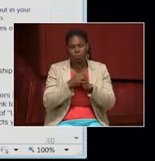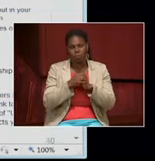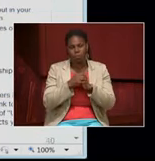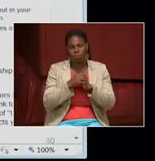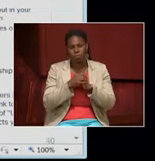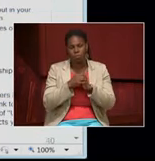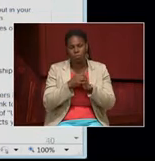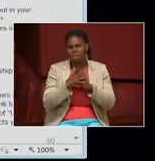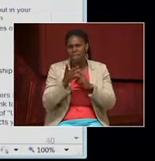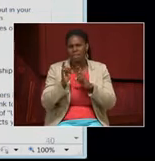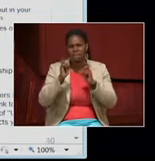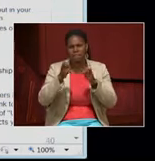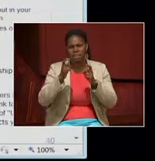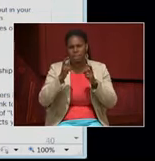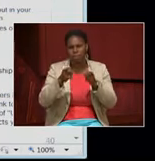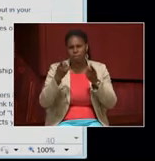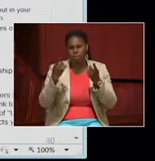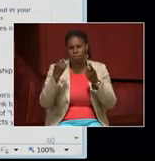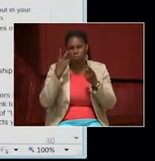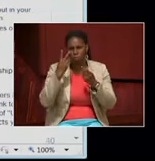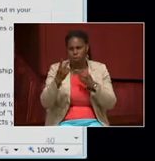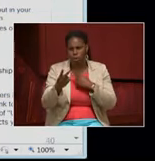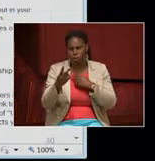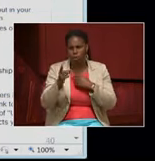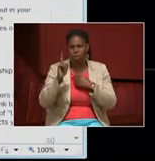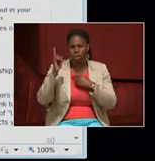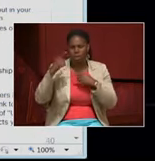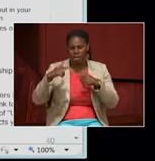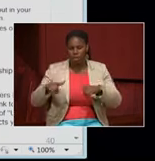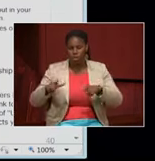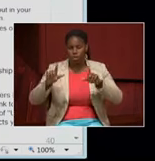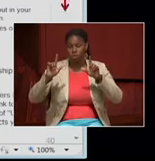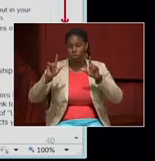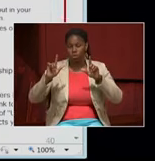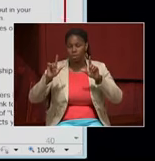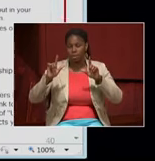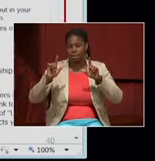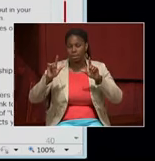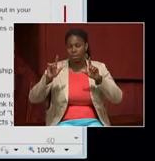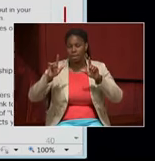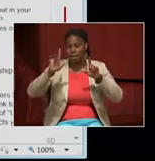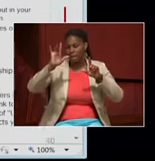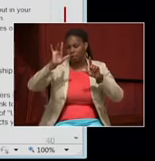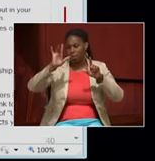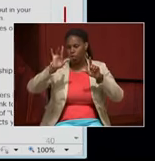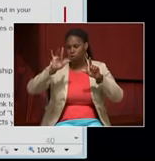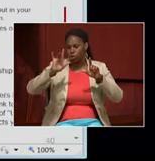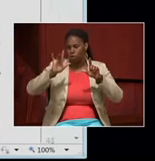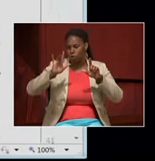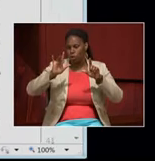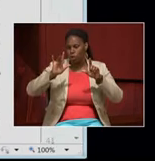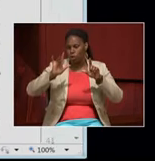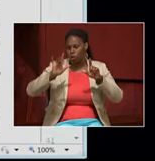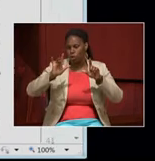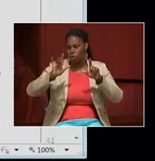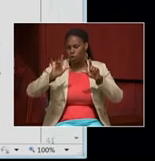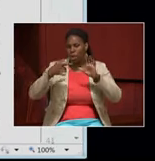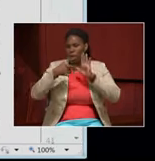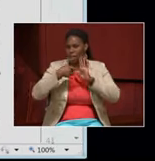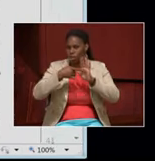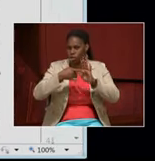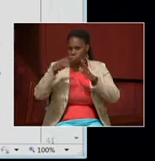Just to give you a bird's eye view, here is the screen for that, and I'm going to scroll down and just show you the